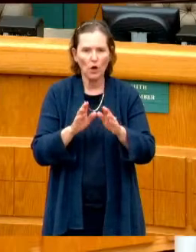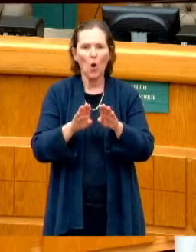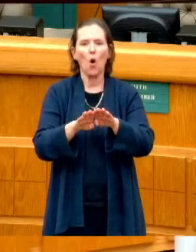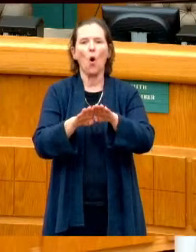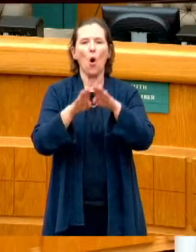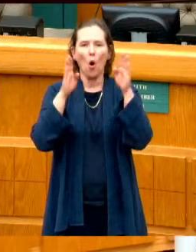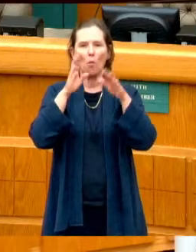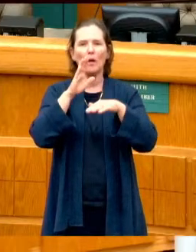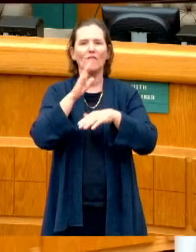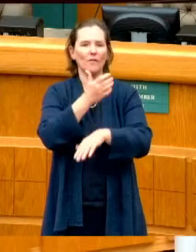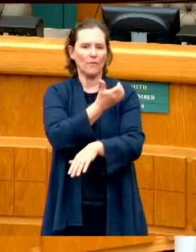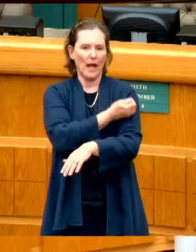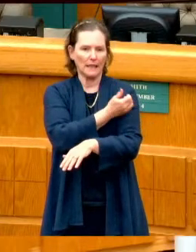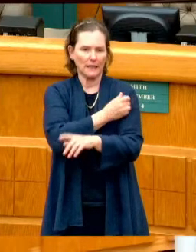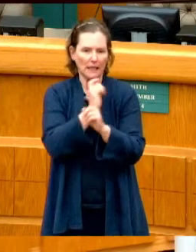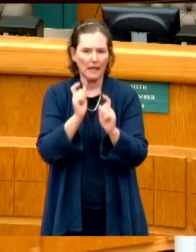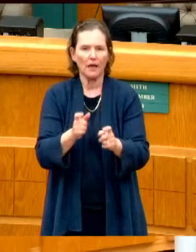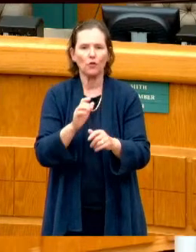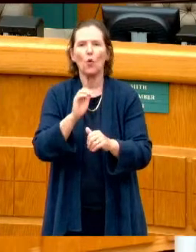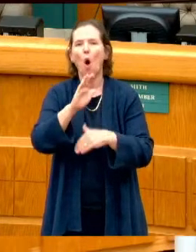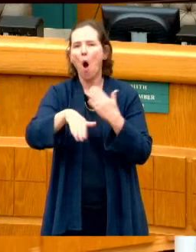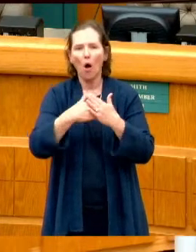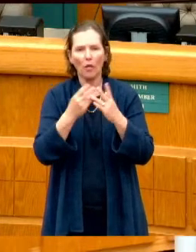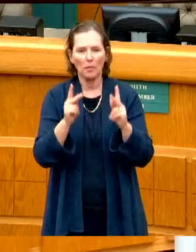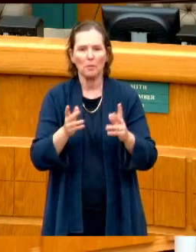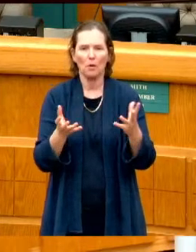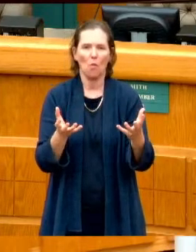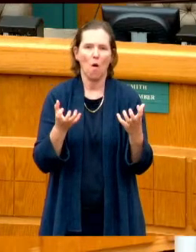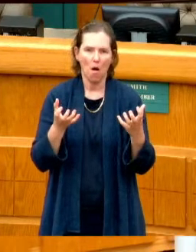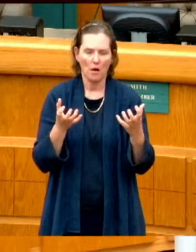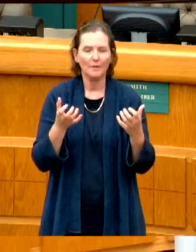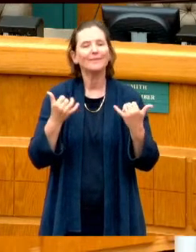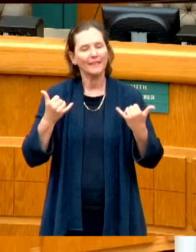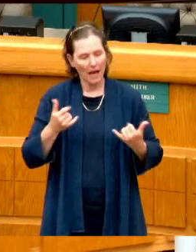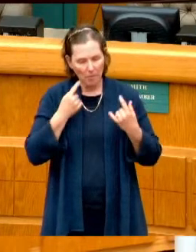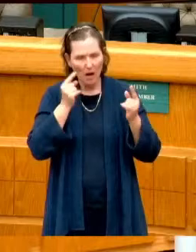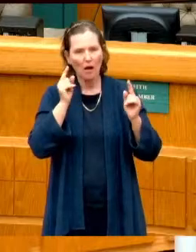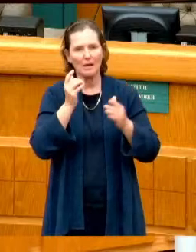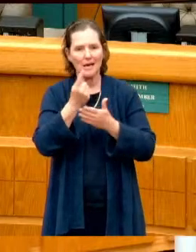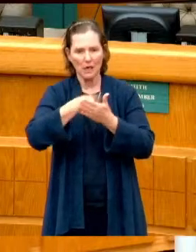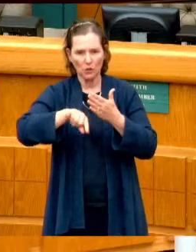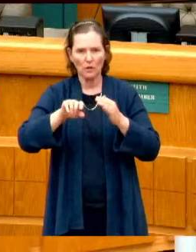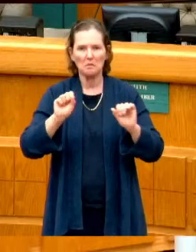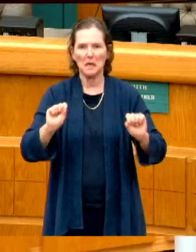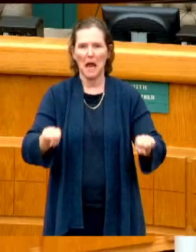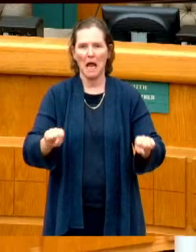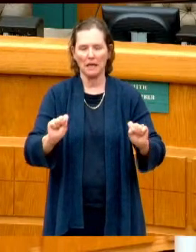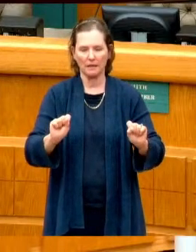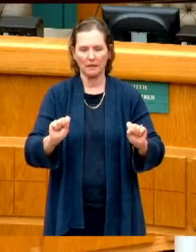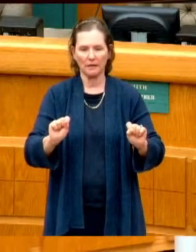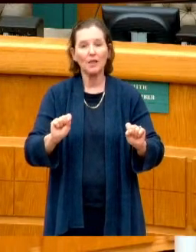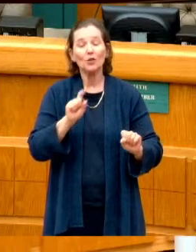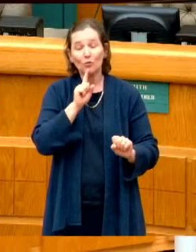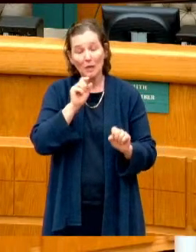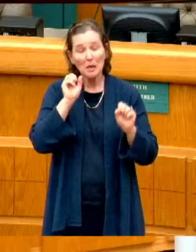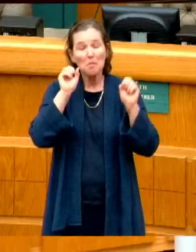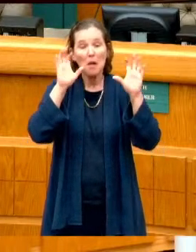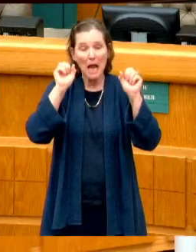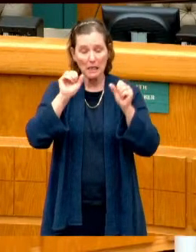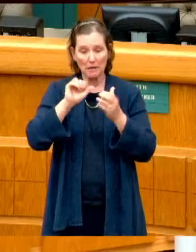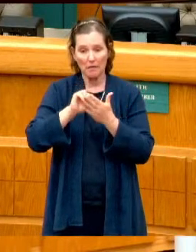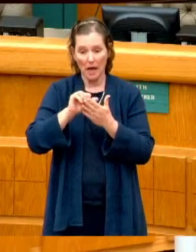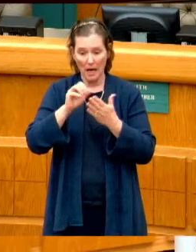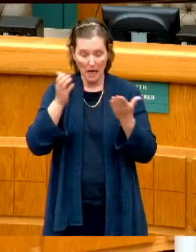are seeking them. It definitely reflects the progress we've made as a nation to create, manufacture, and distribute